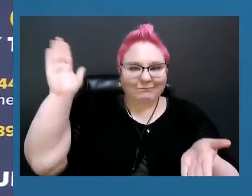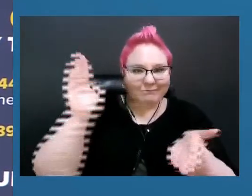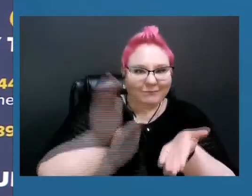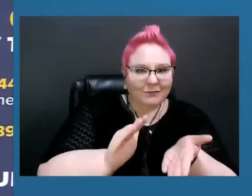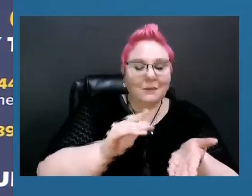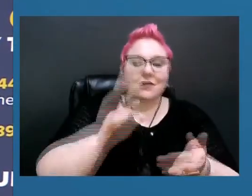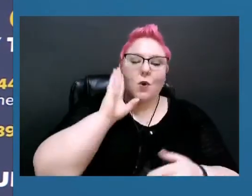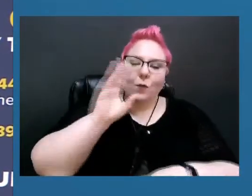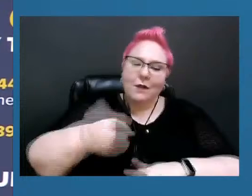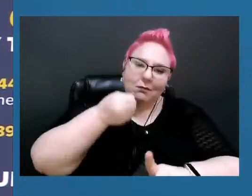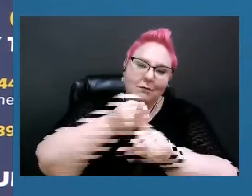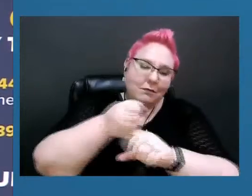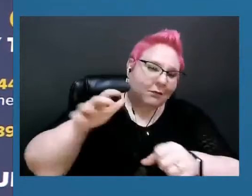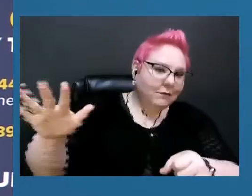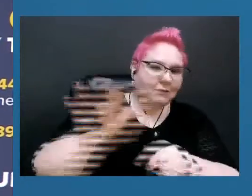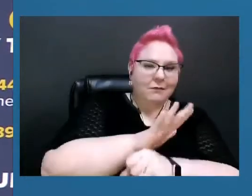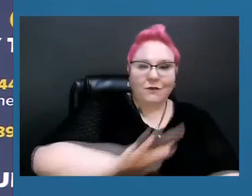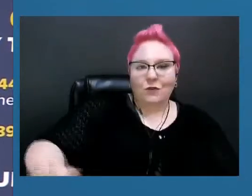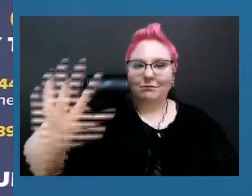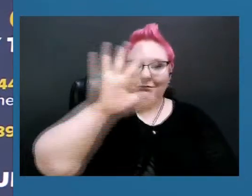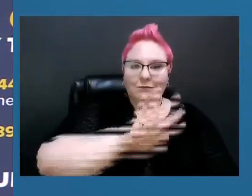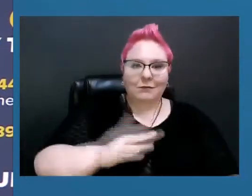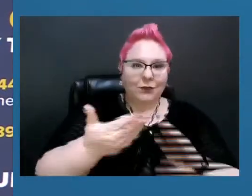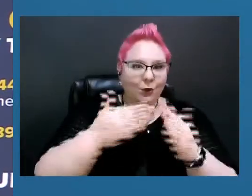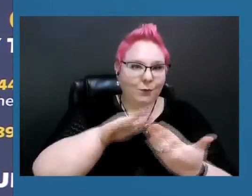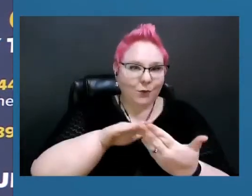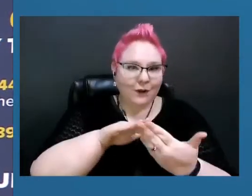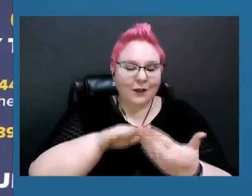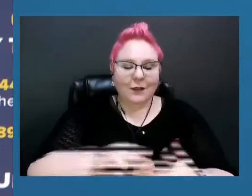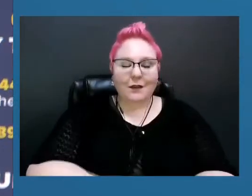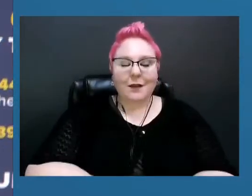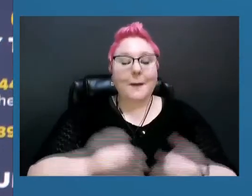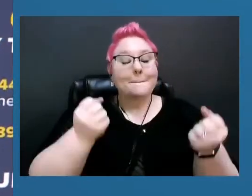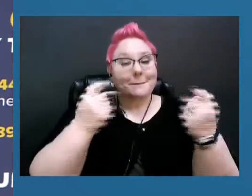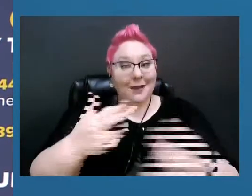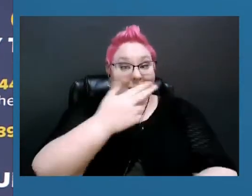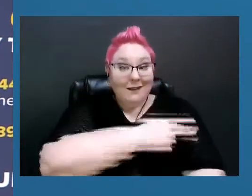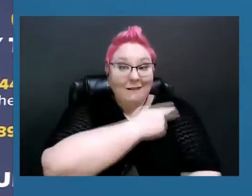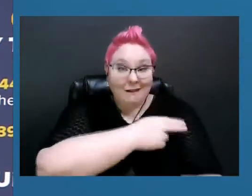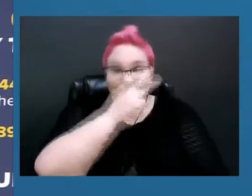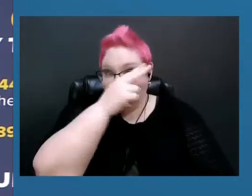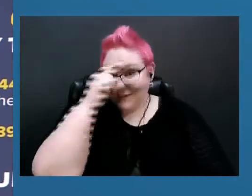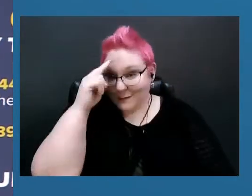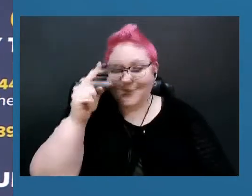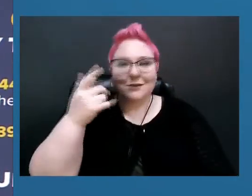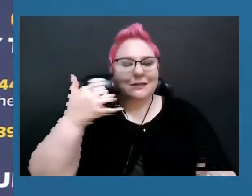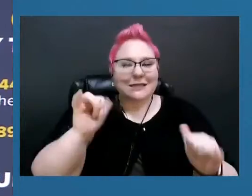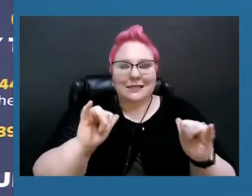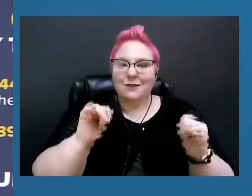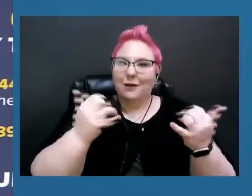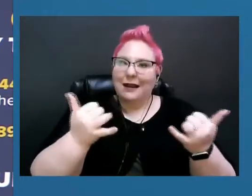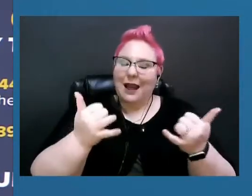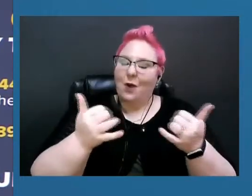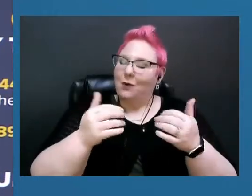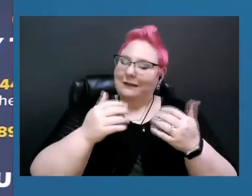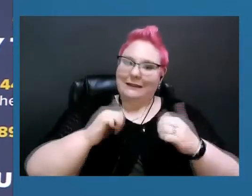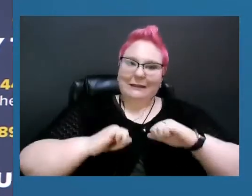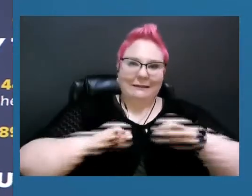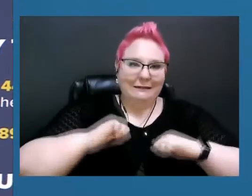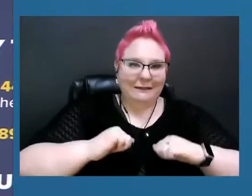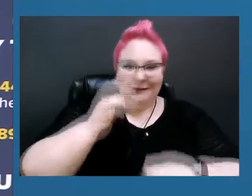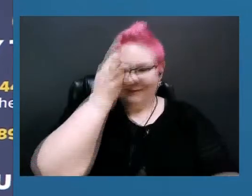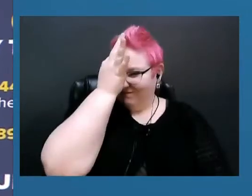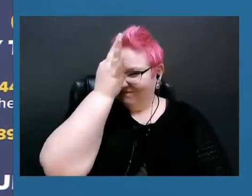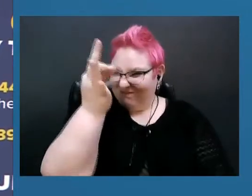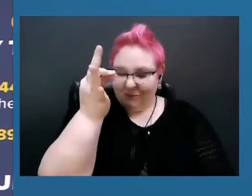entire community. And already many of our hospitals in the North Country are at risk. They operate on razor-thin margins. And